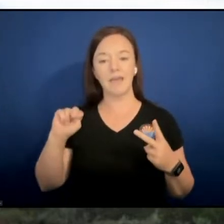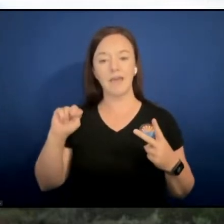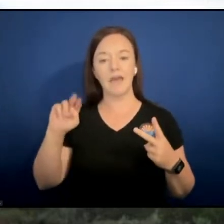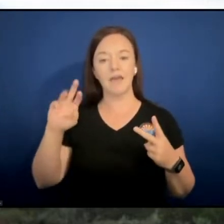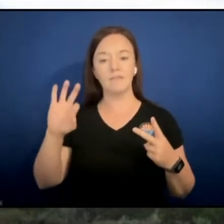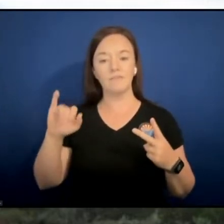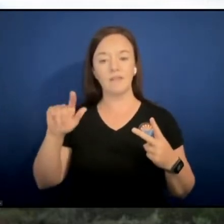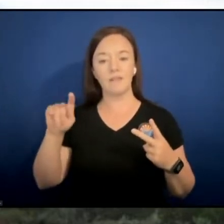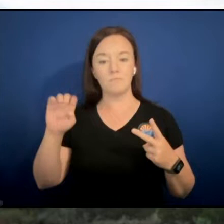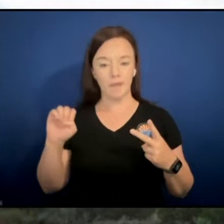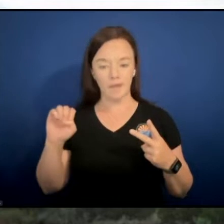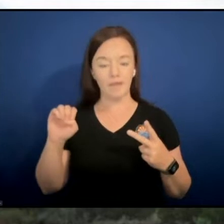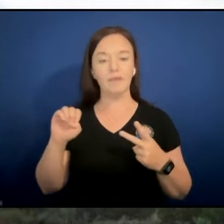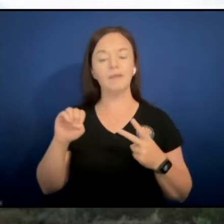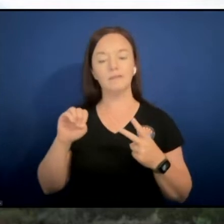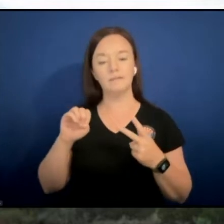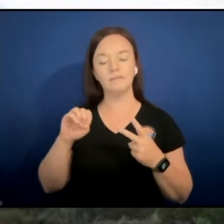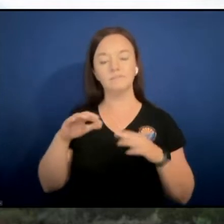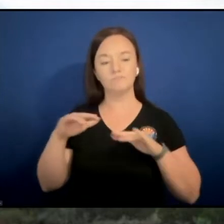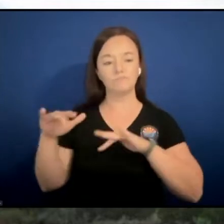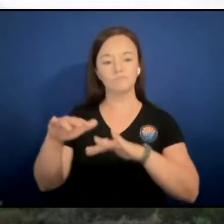in my career here